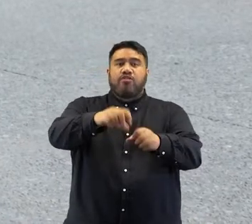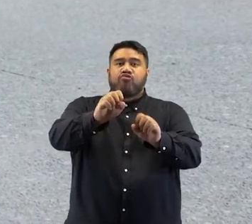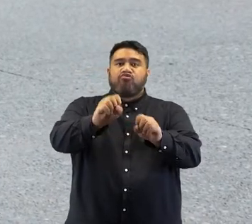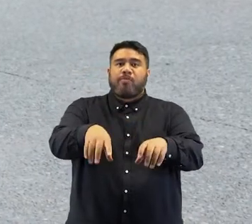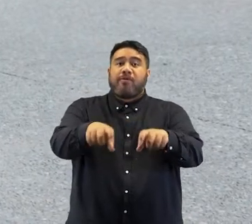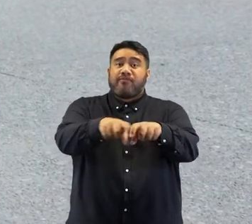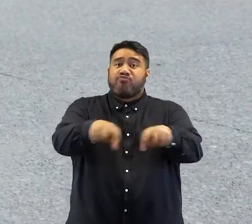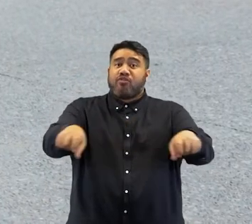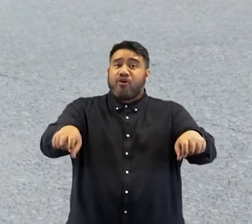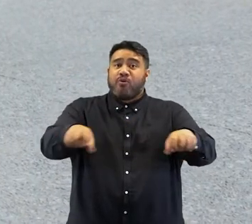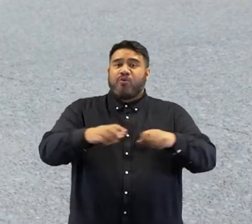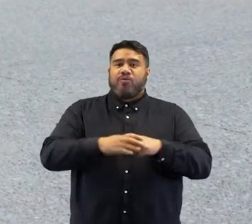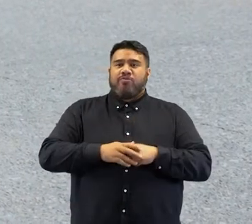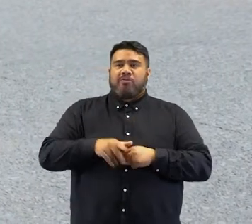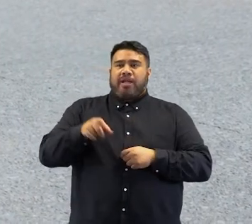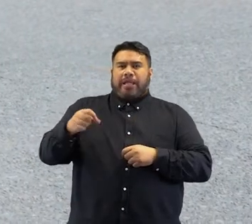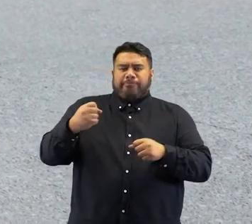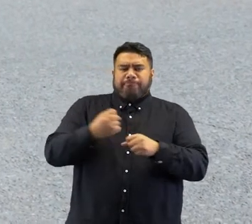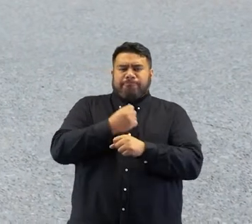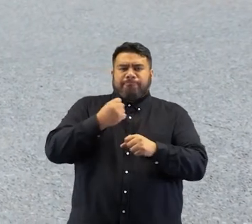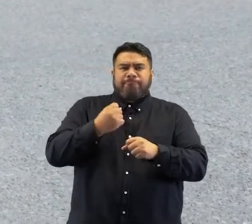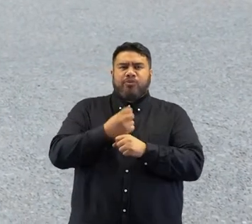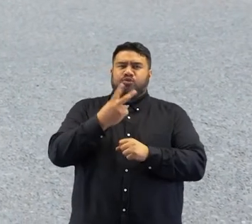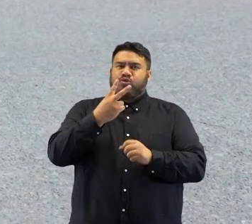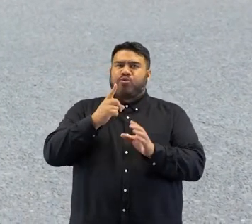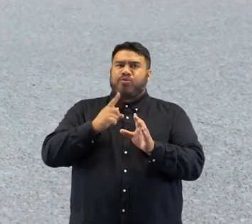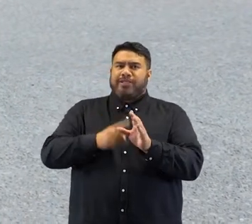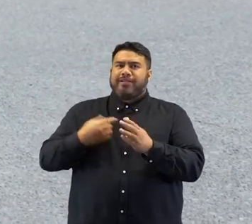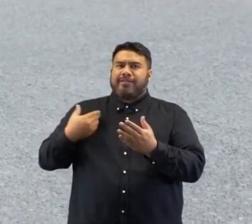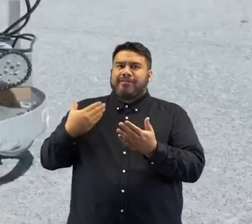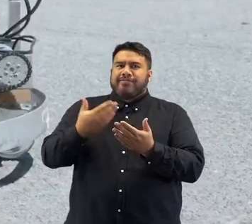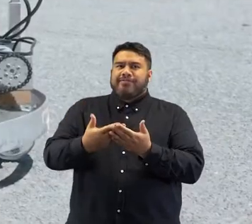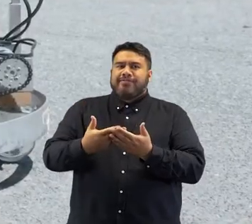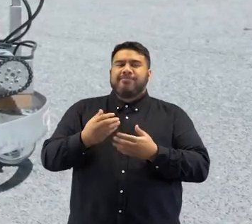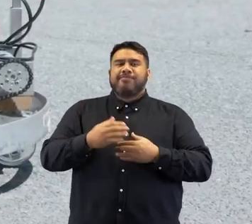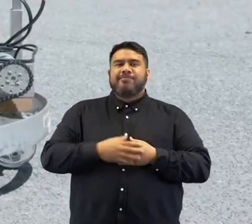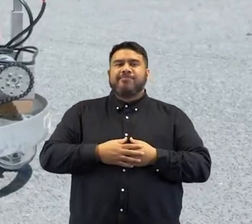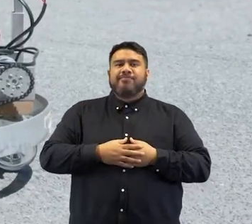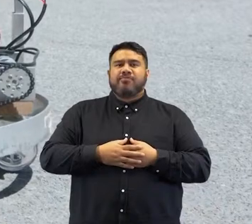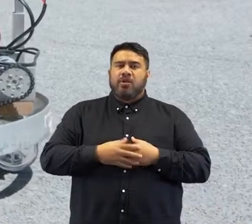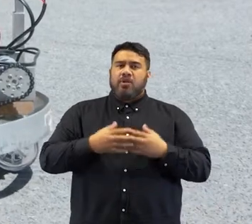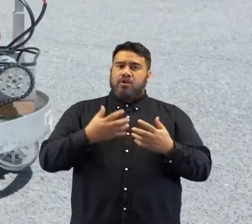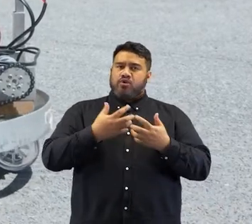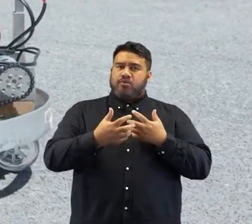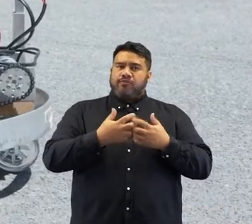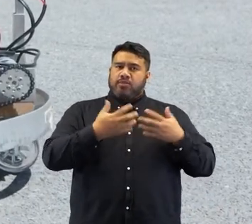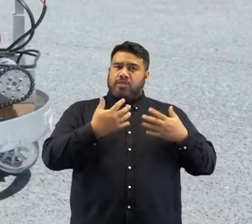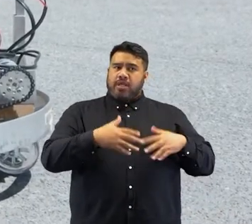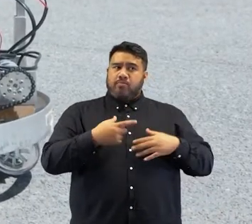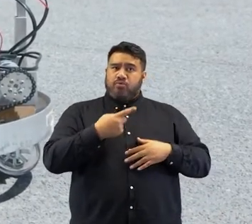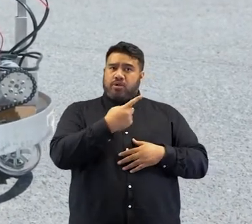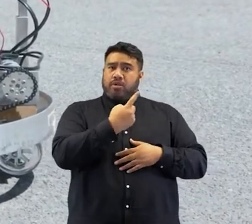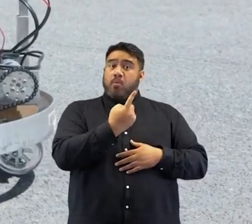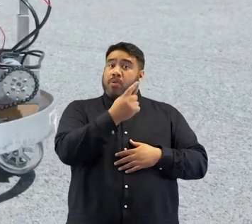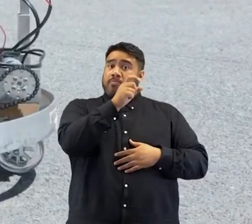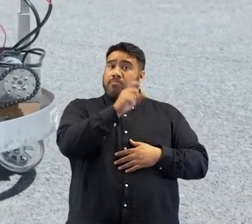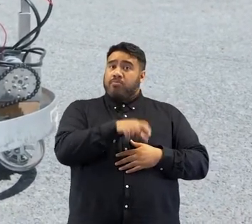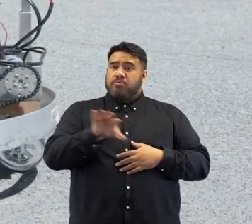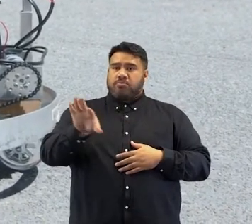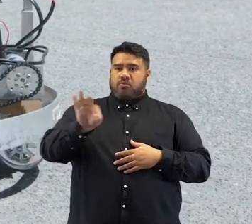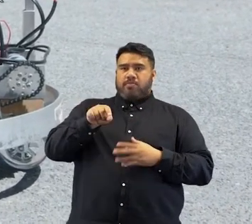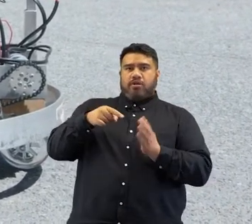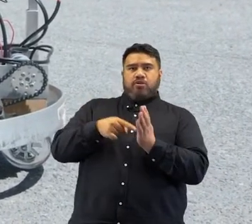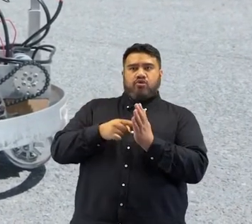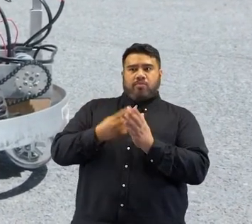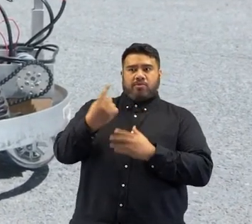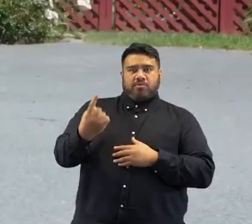build has taken Thomas 2 years. Associate Professor Don Klukas from the Department of Mechanical Engineering at the University of